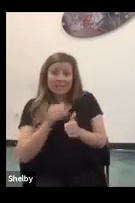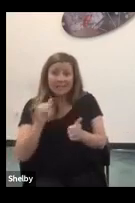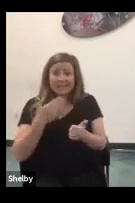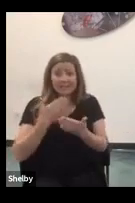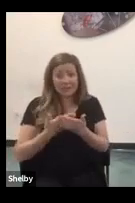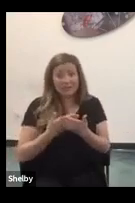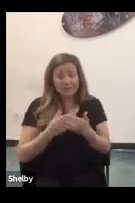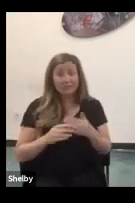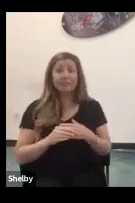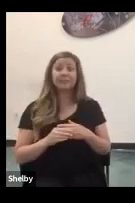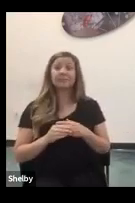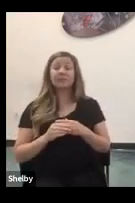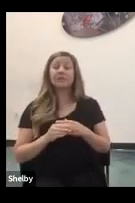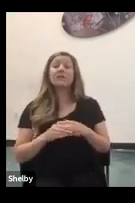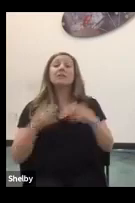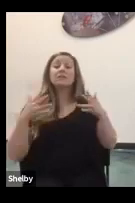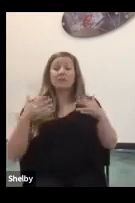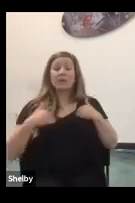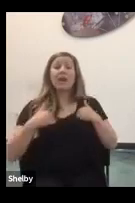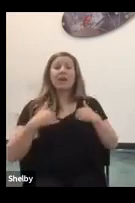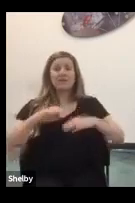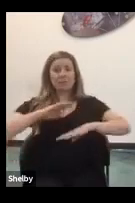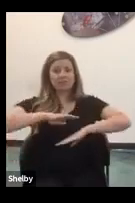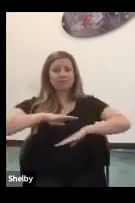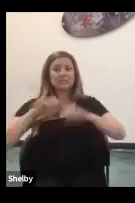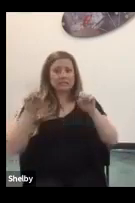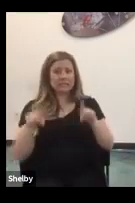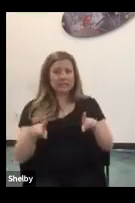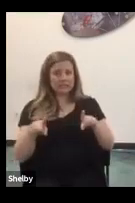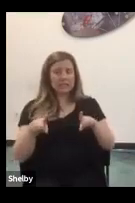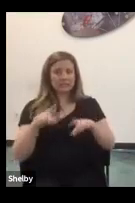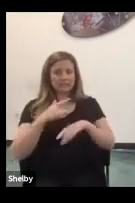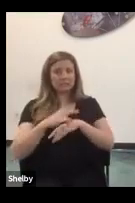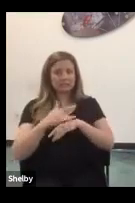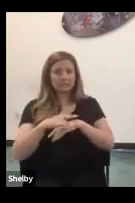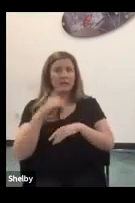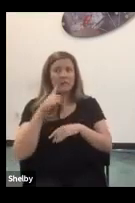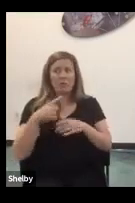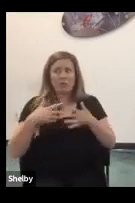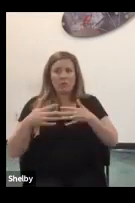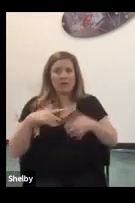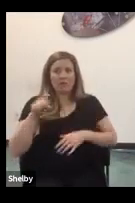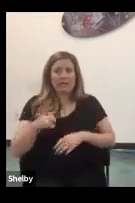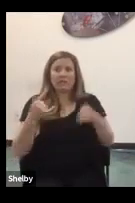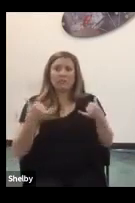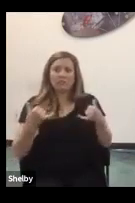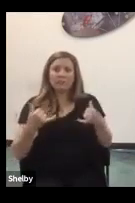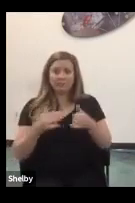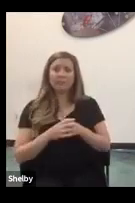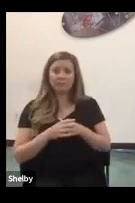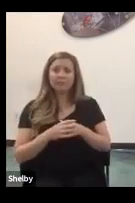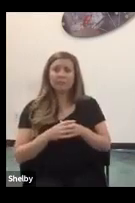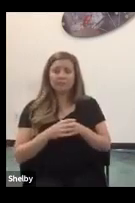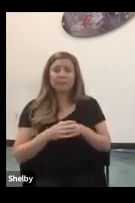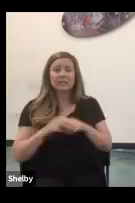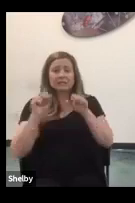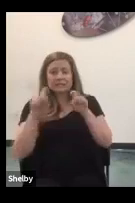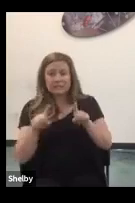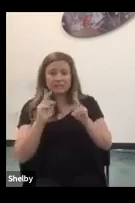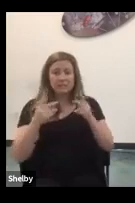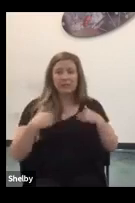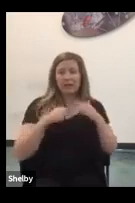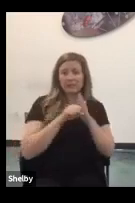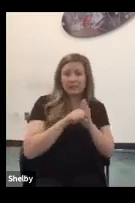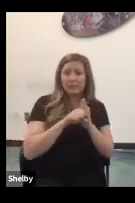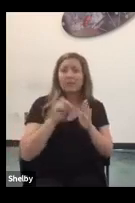so we do have adequate testing capacity for what is needed right now to test symptomatic or